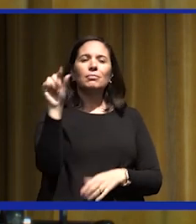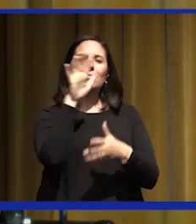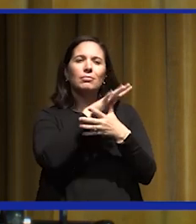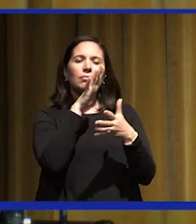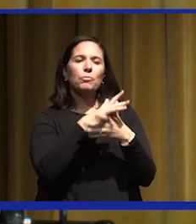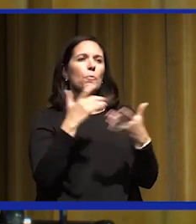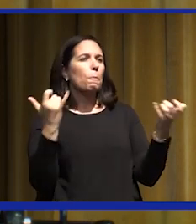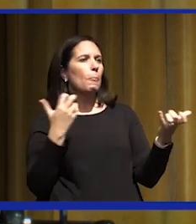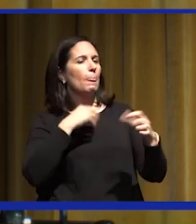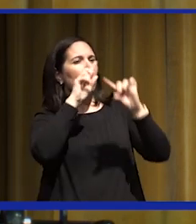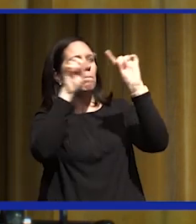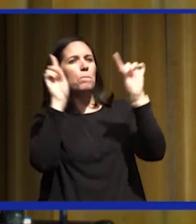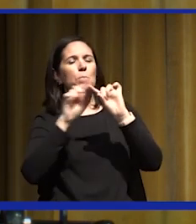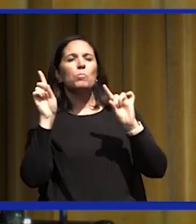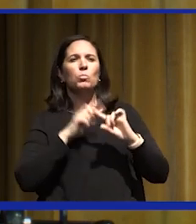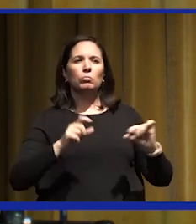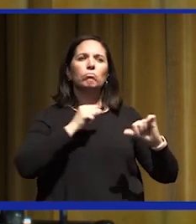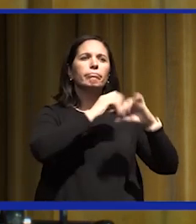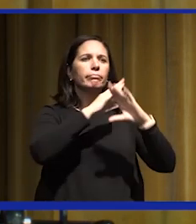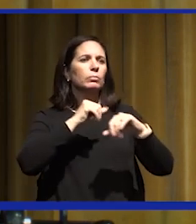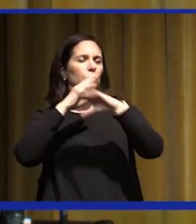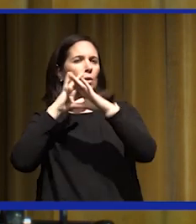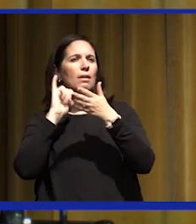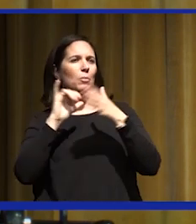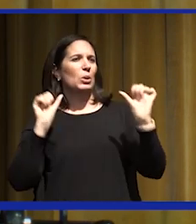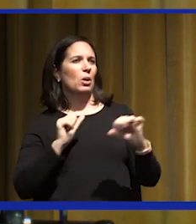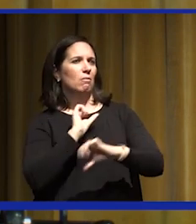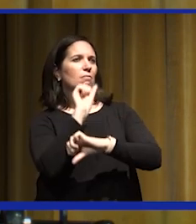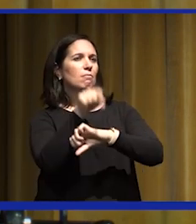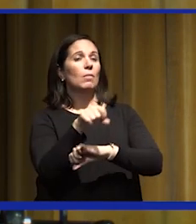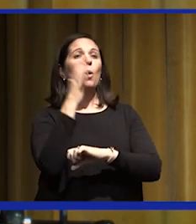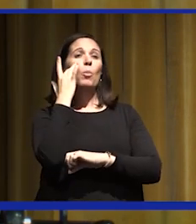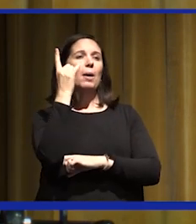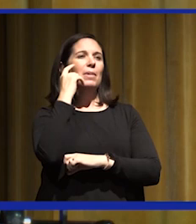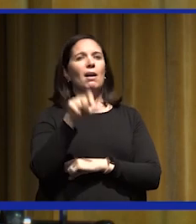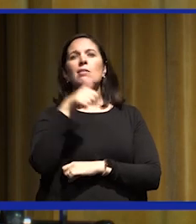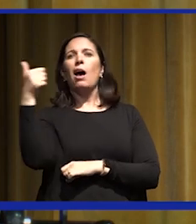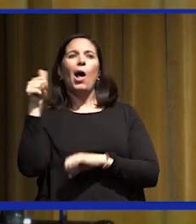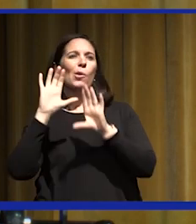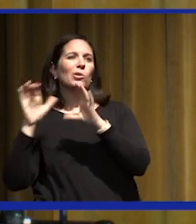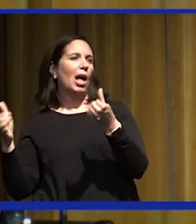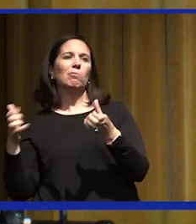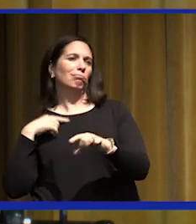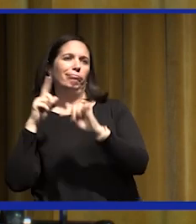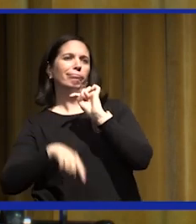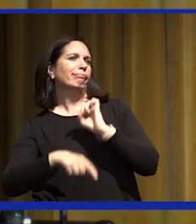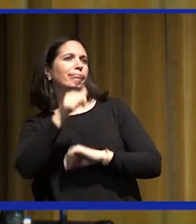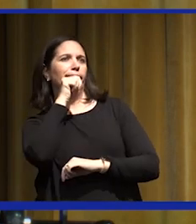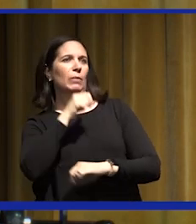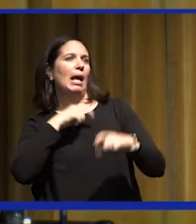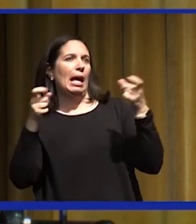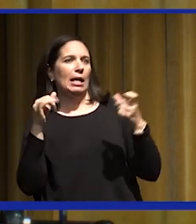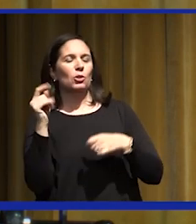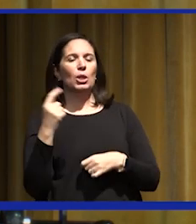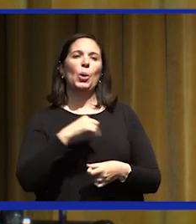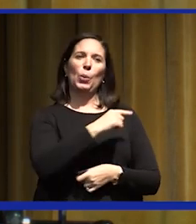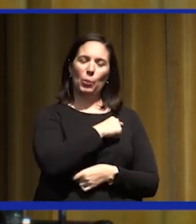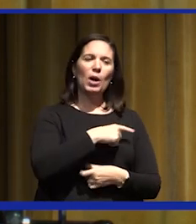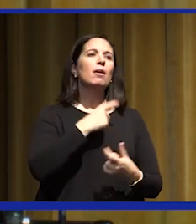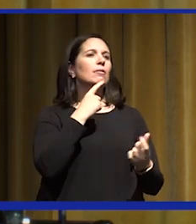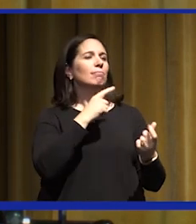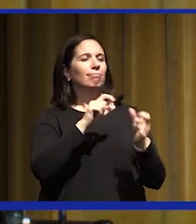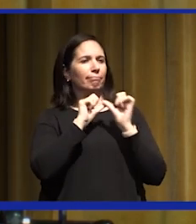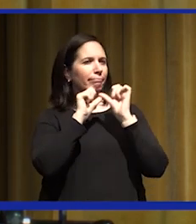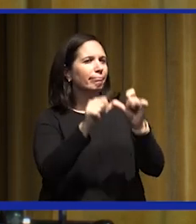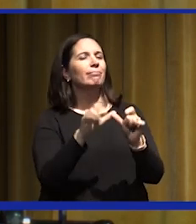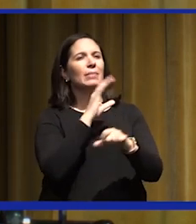these obstacles to overcome because no one else would have been able to handle them. We are the class of perseverance and resilience.